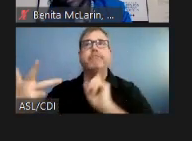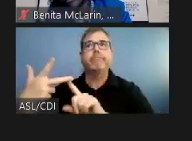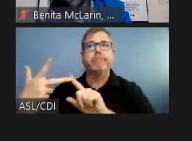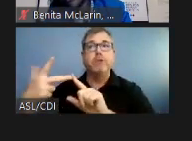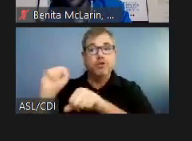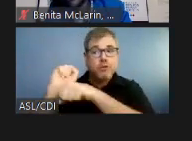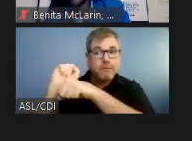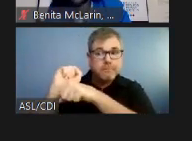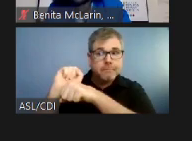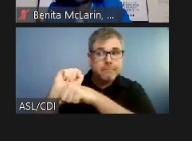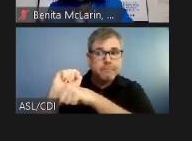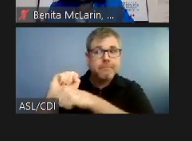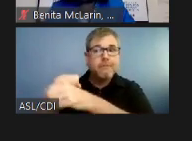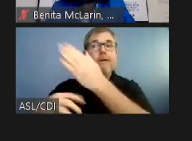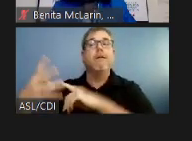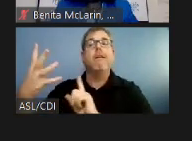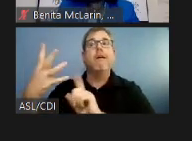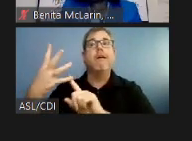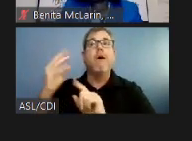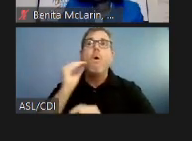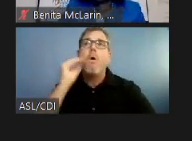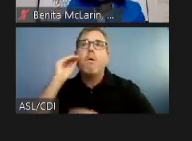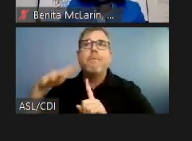phase to see, what they may